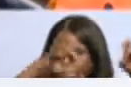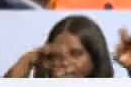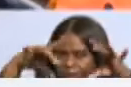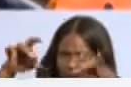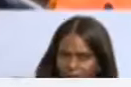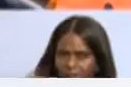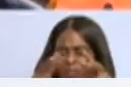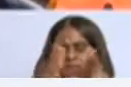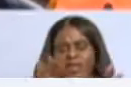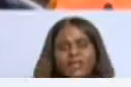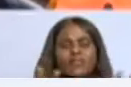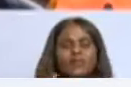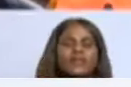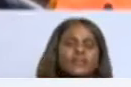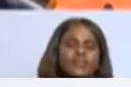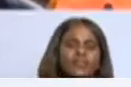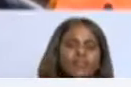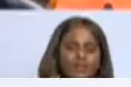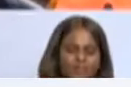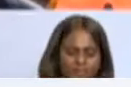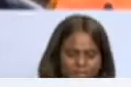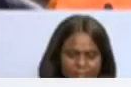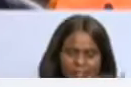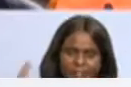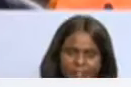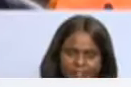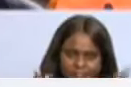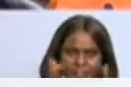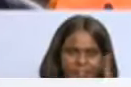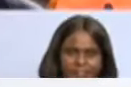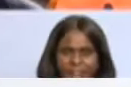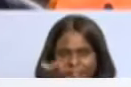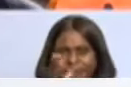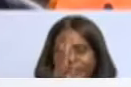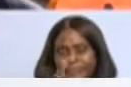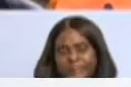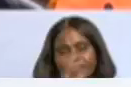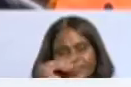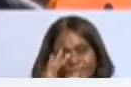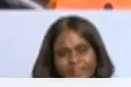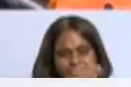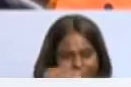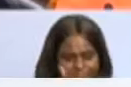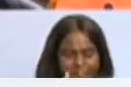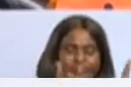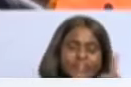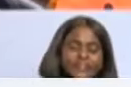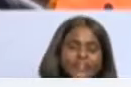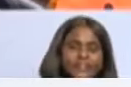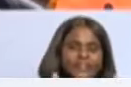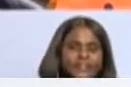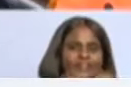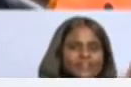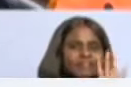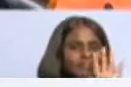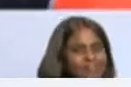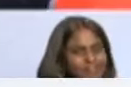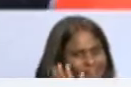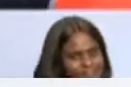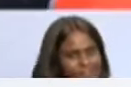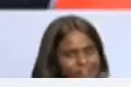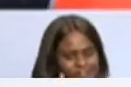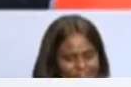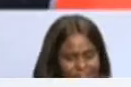Very important. We encourage citizens, Madam Speaker, all citizens without discrimination, we